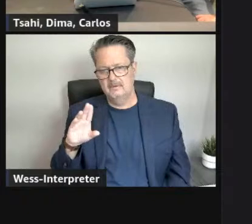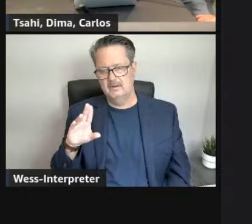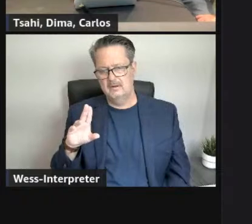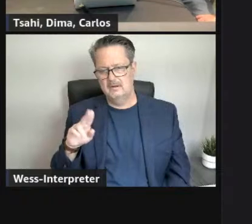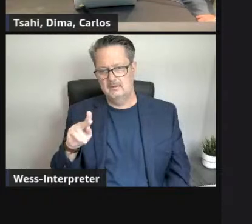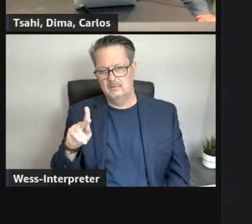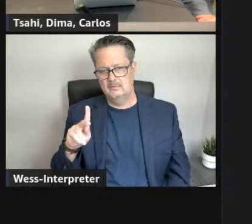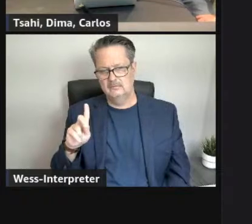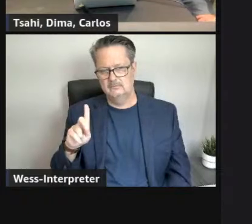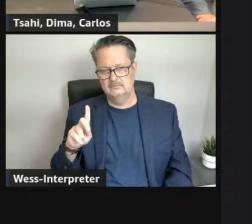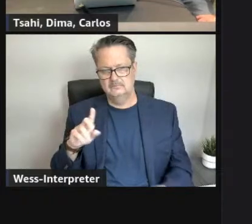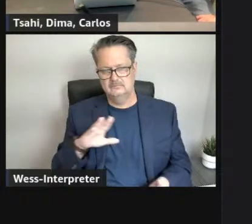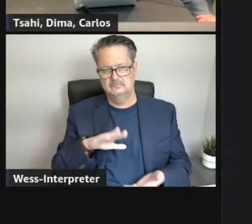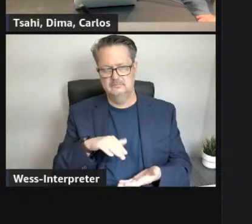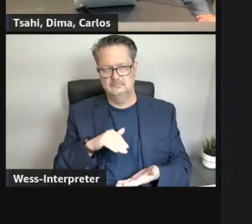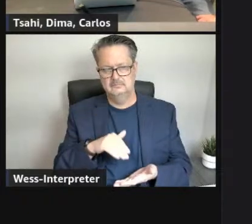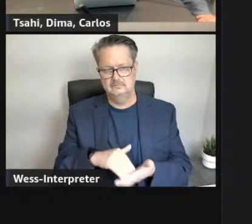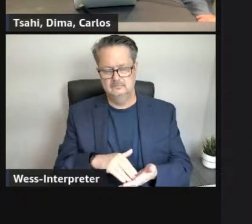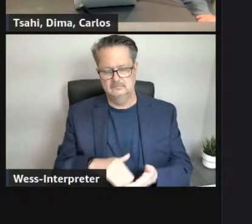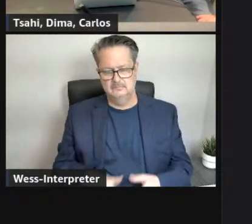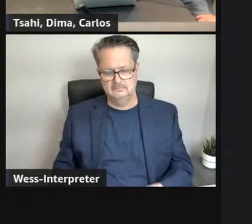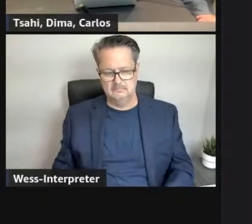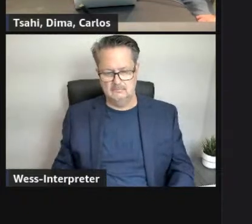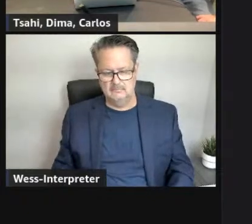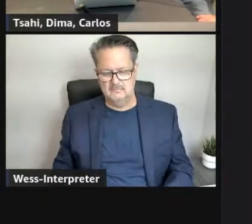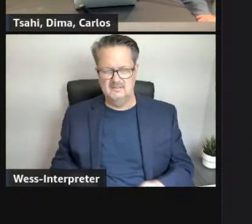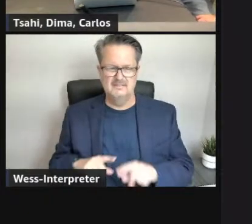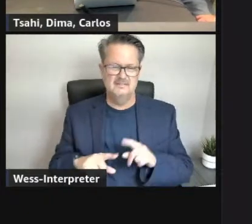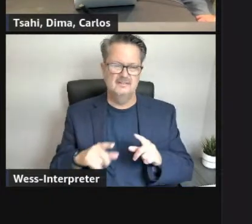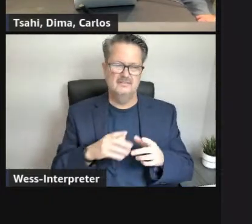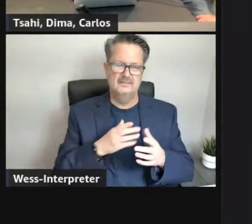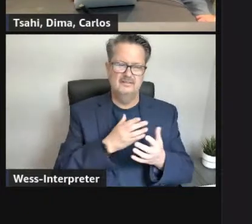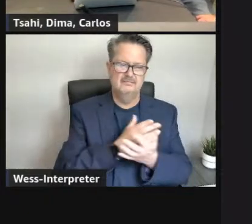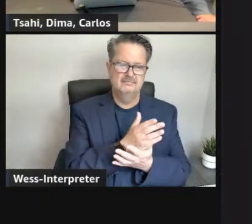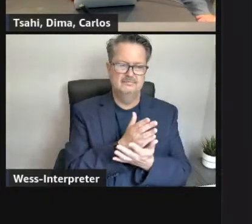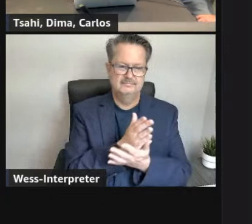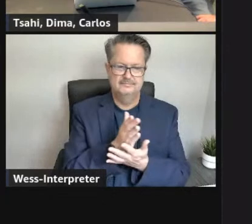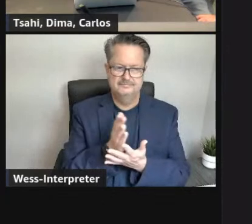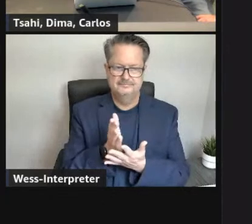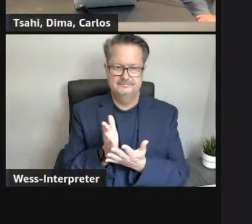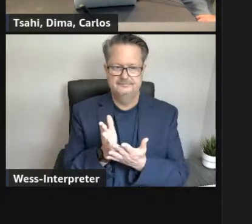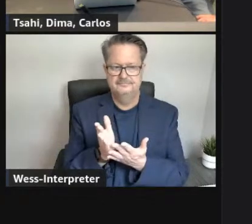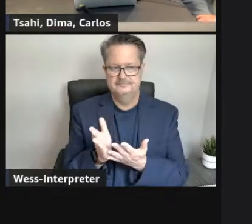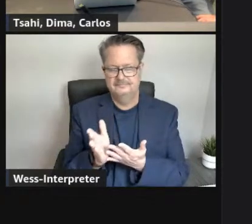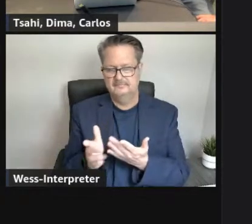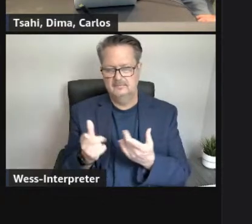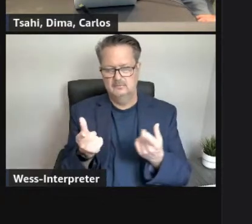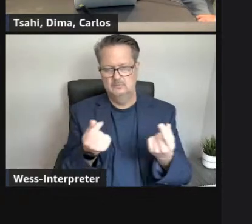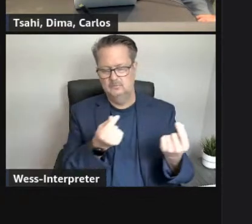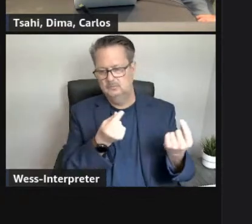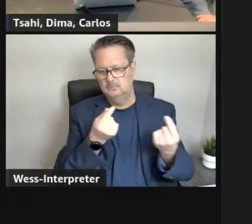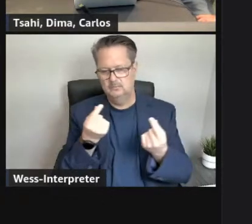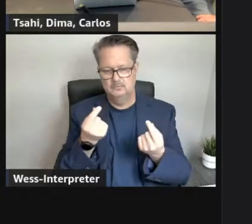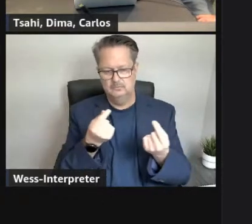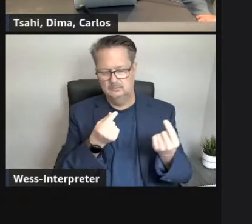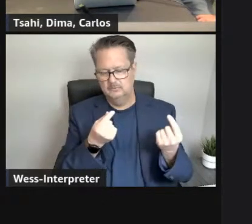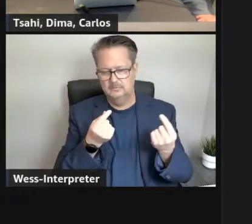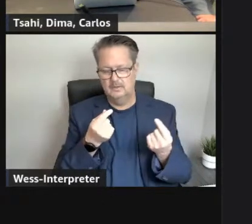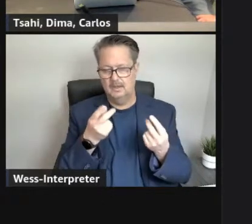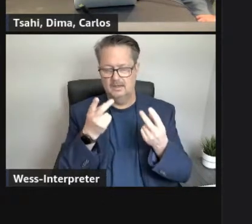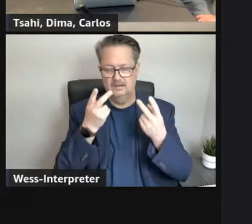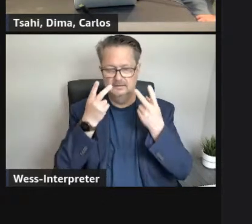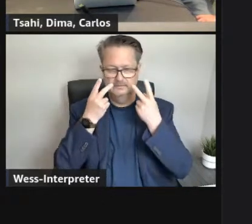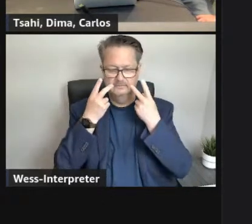ways. Yeah, there are different ways to do it. So let's see what are the. So I can see that there